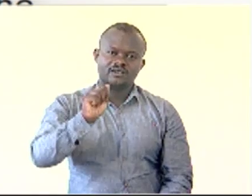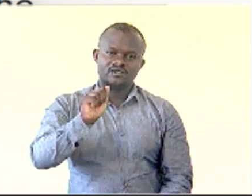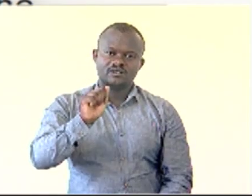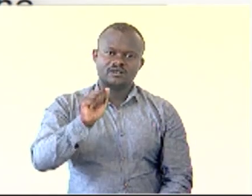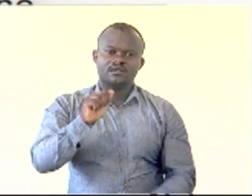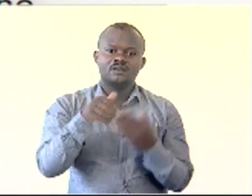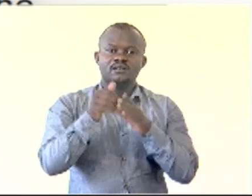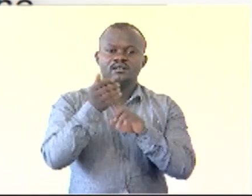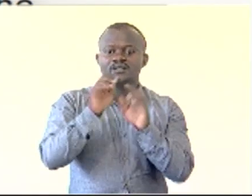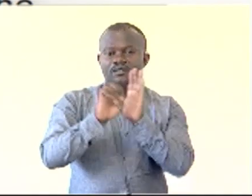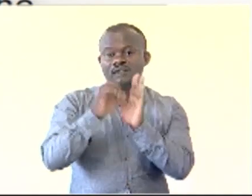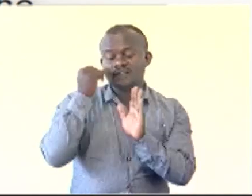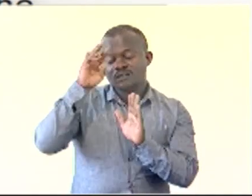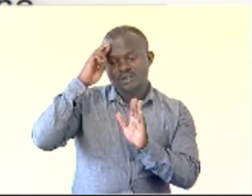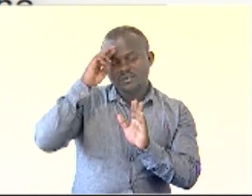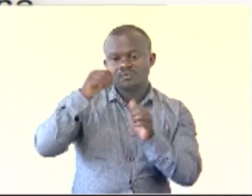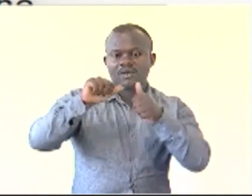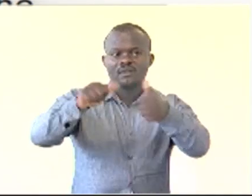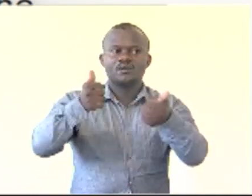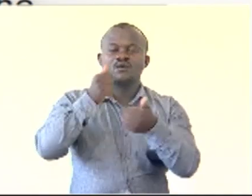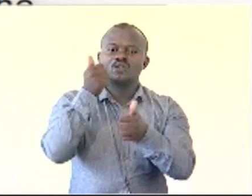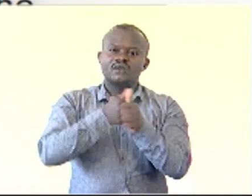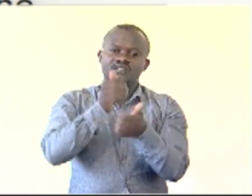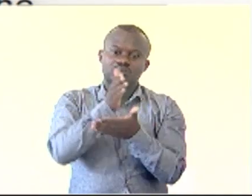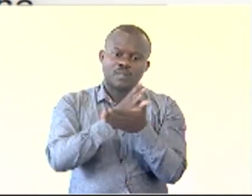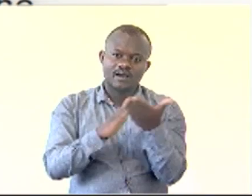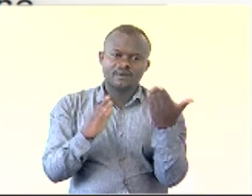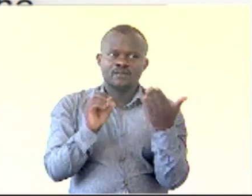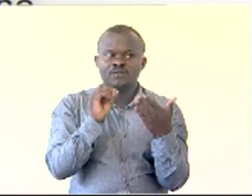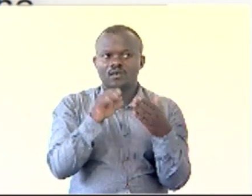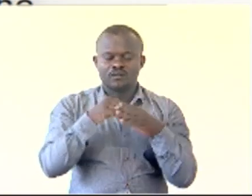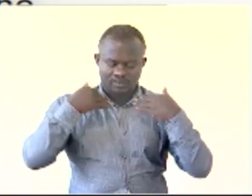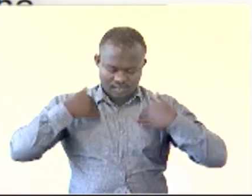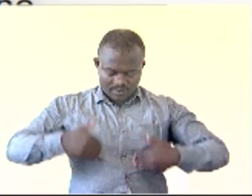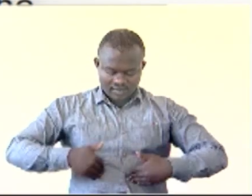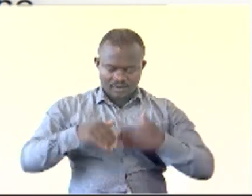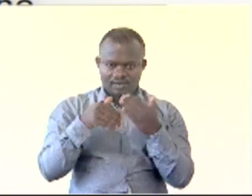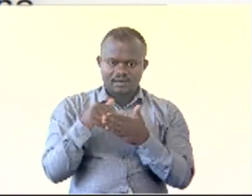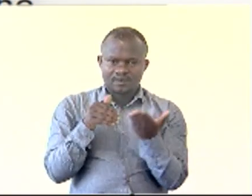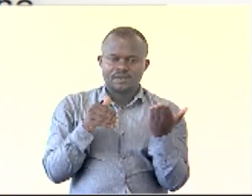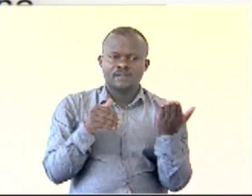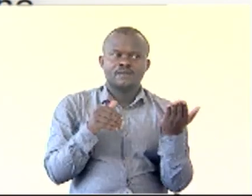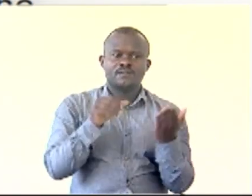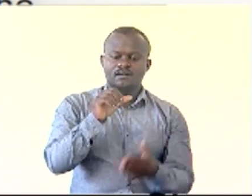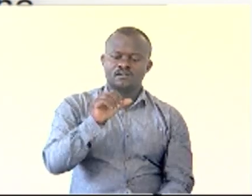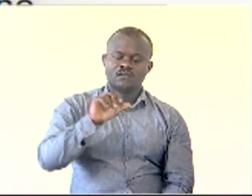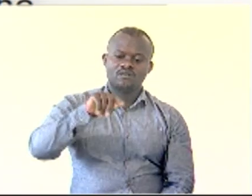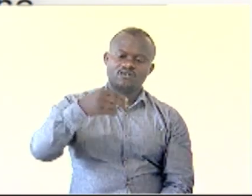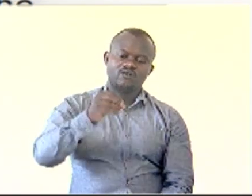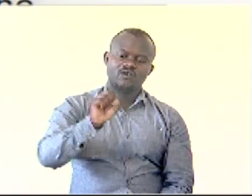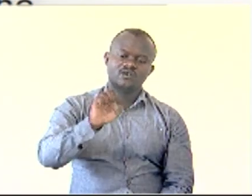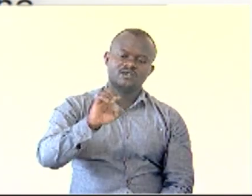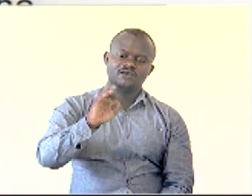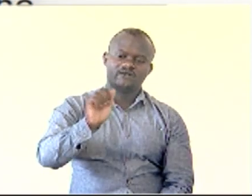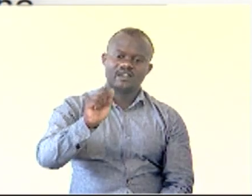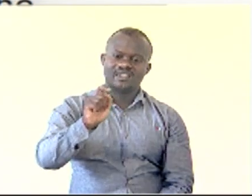Take an example, if you remember properly, which part of the body contains more calcium and phosphate. Take an example,